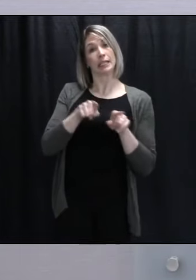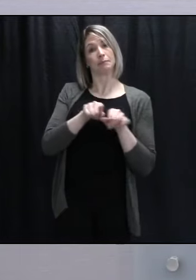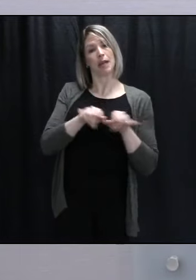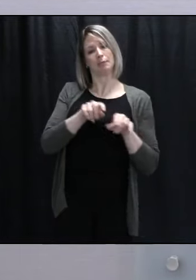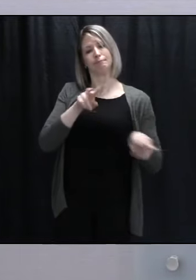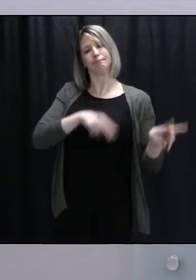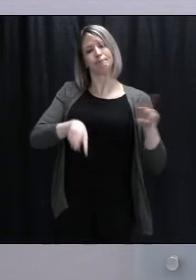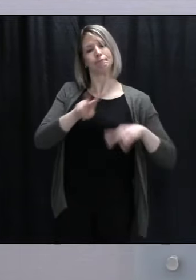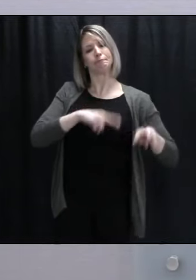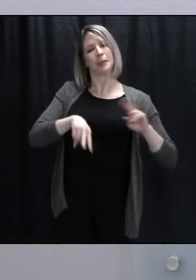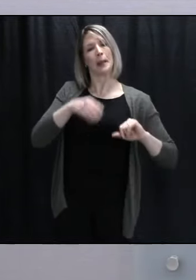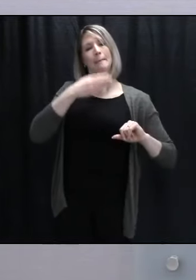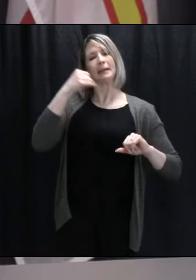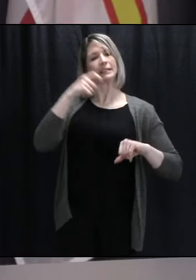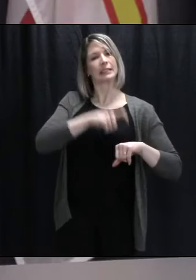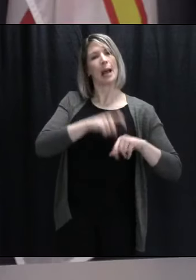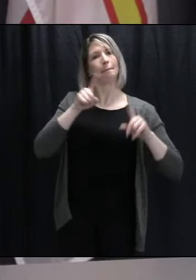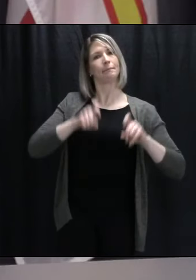the best time to do that.